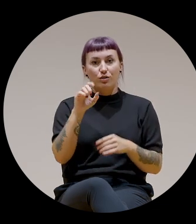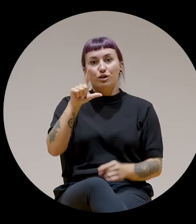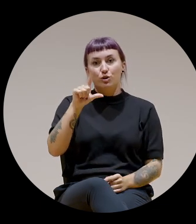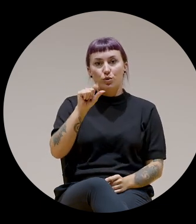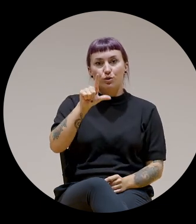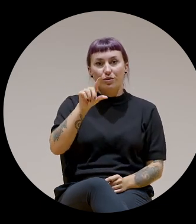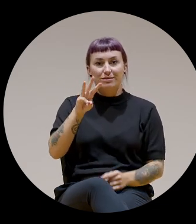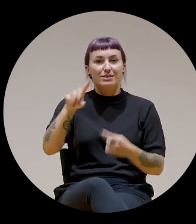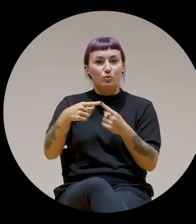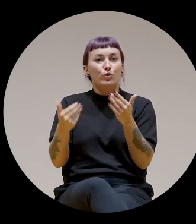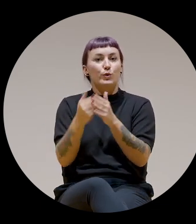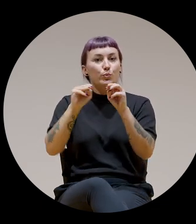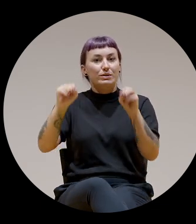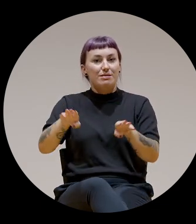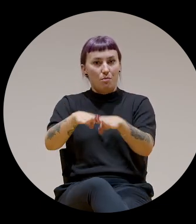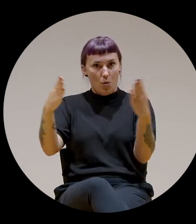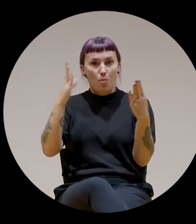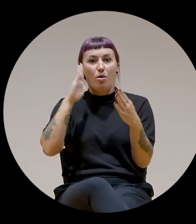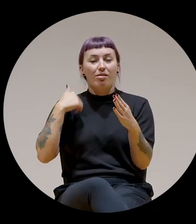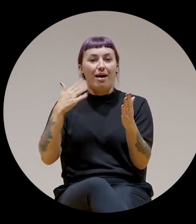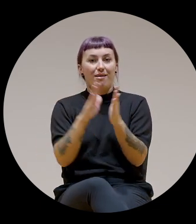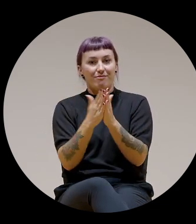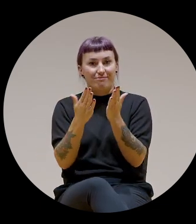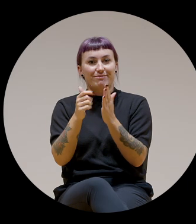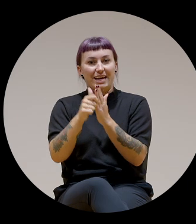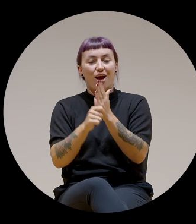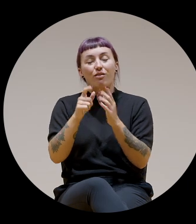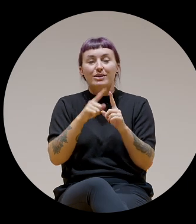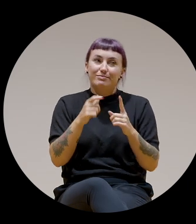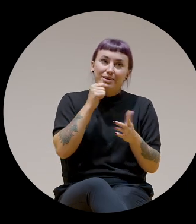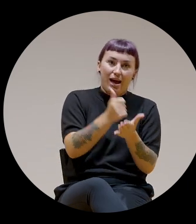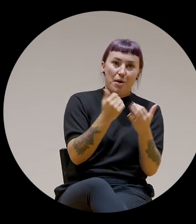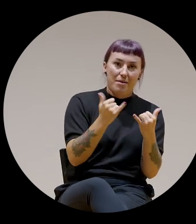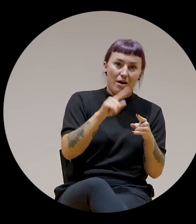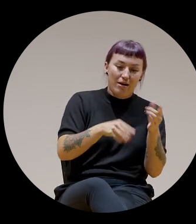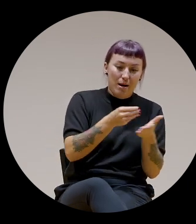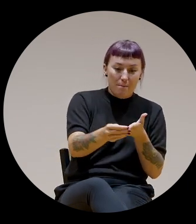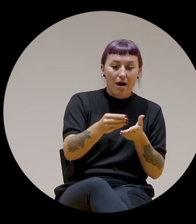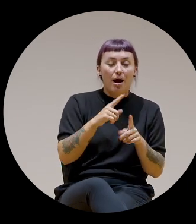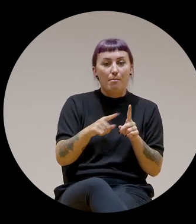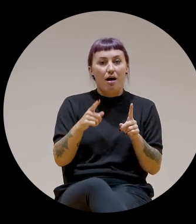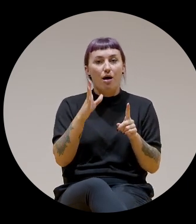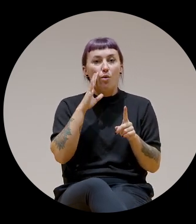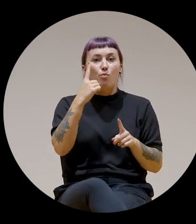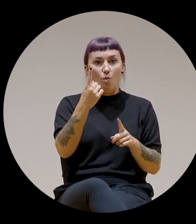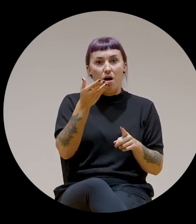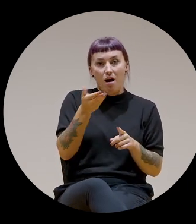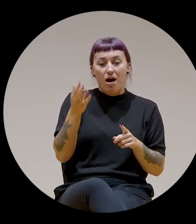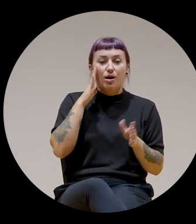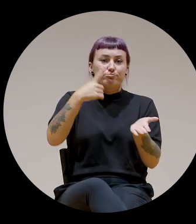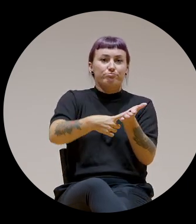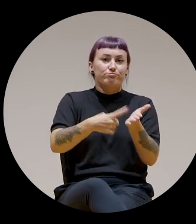in 2026. But that doesn't help you. You can't buy one. You don't have it here. So we thought we would each take one object and talk about some of